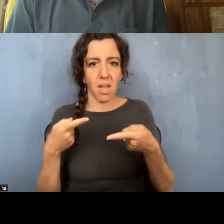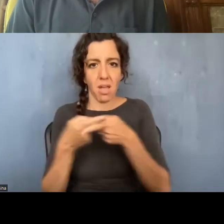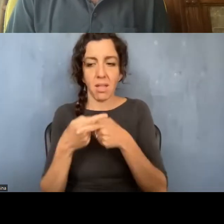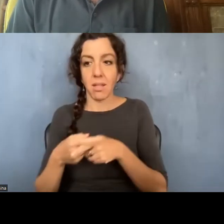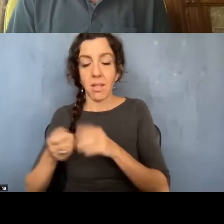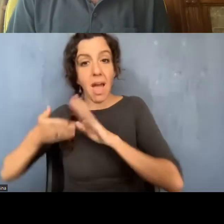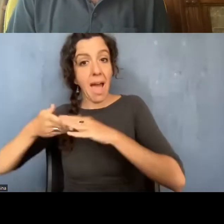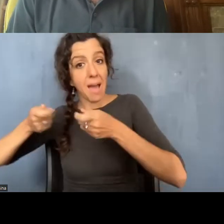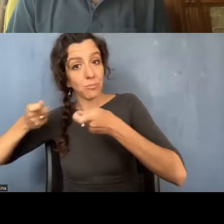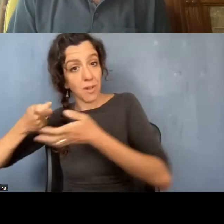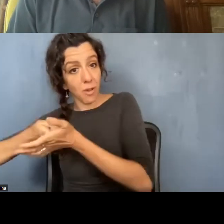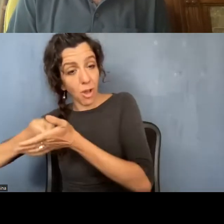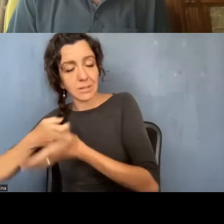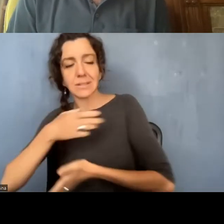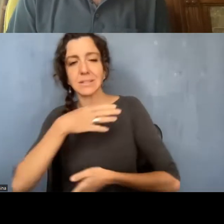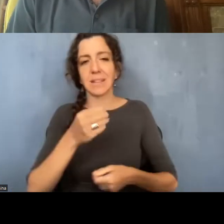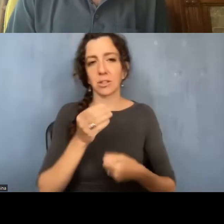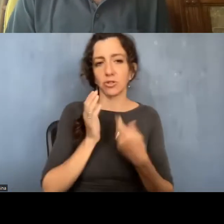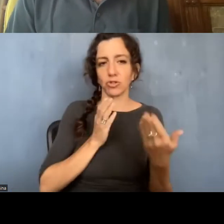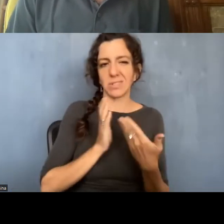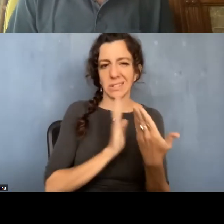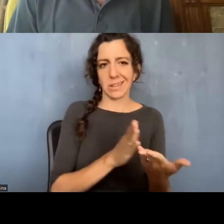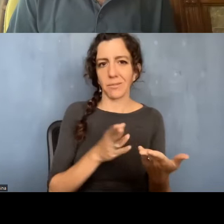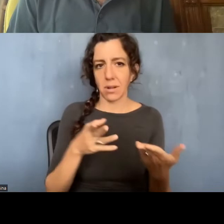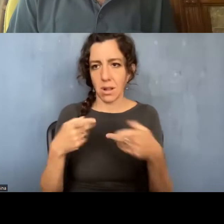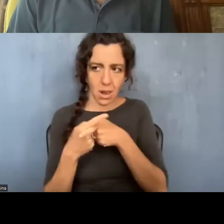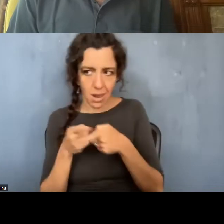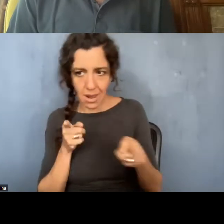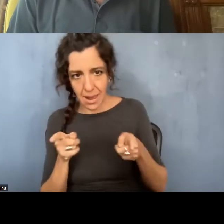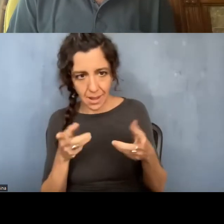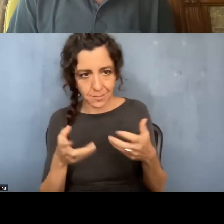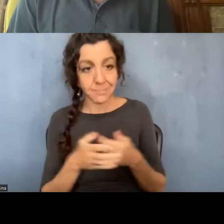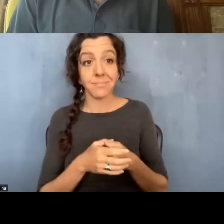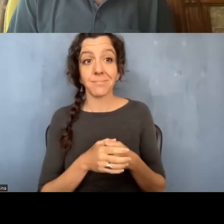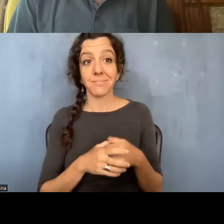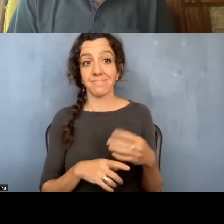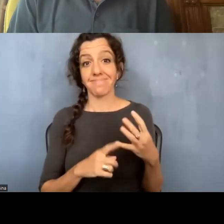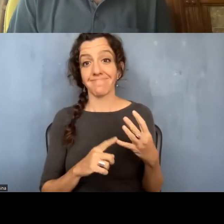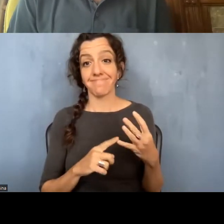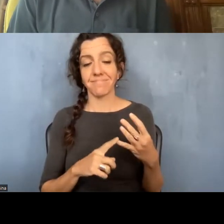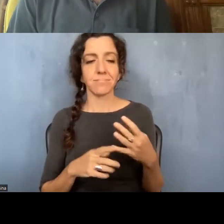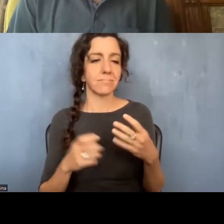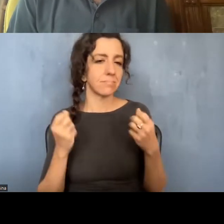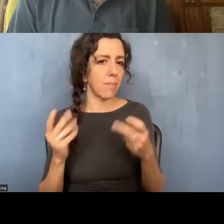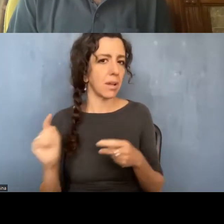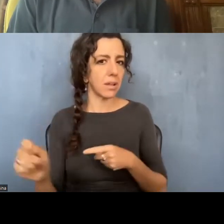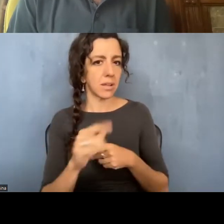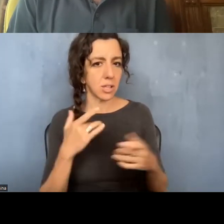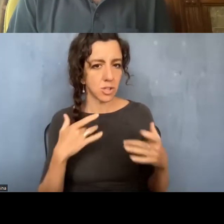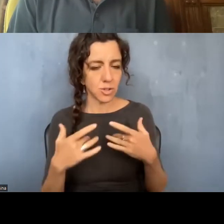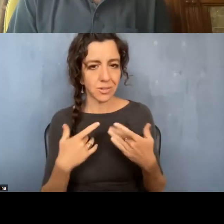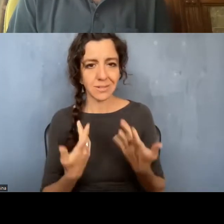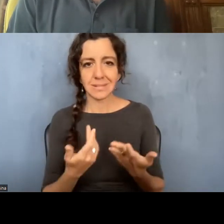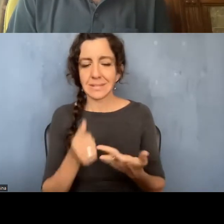service delivery they often experience. And lastly, we found much concern that under-resourced AAAs